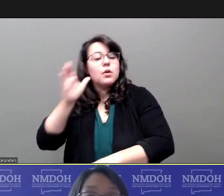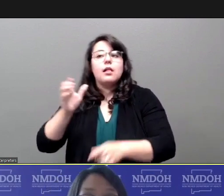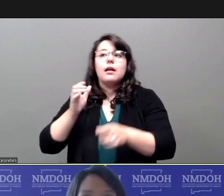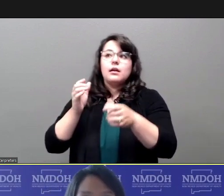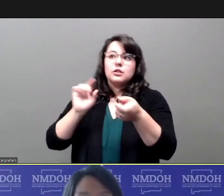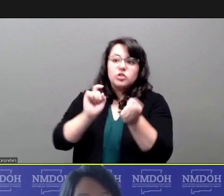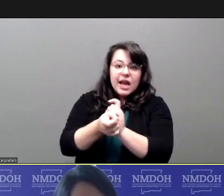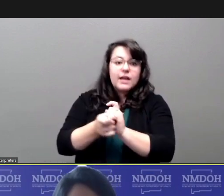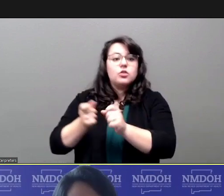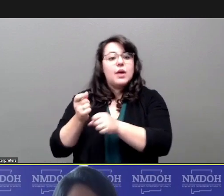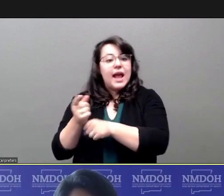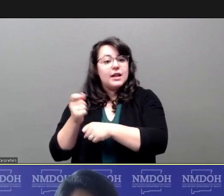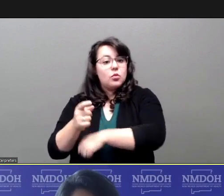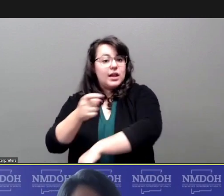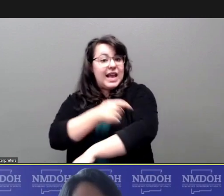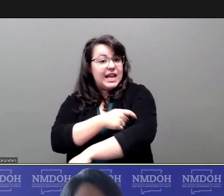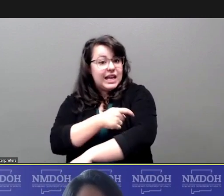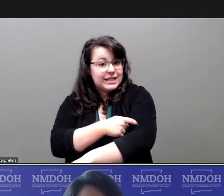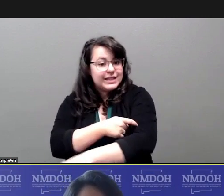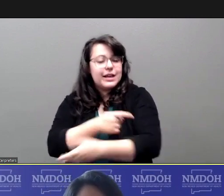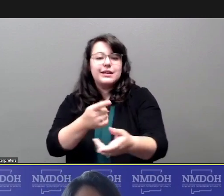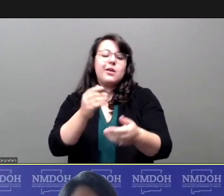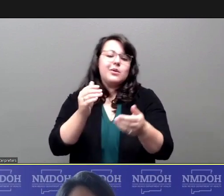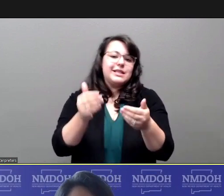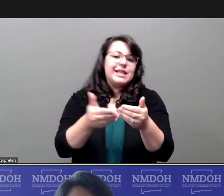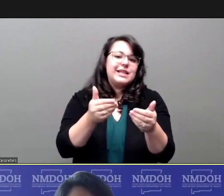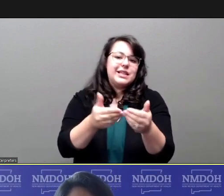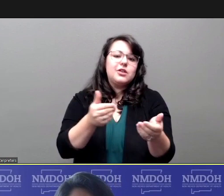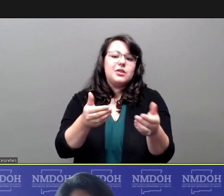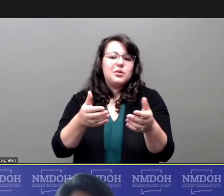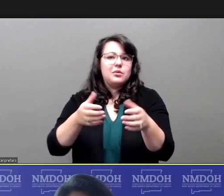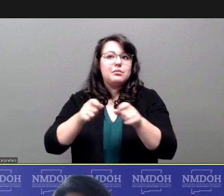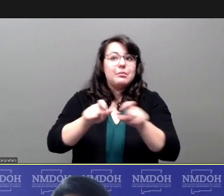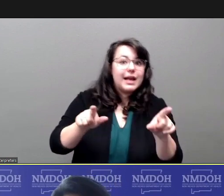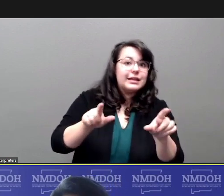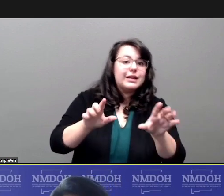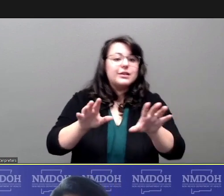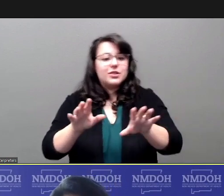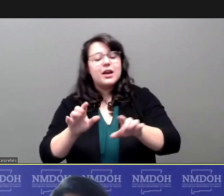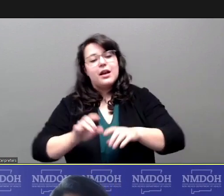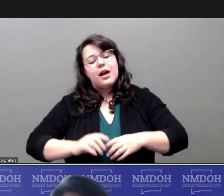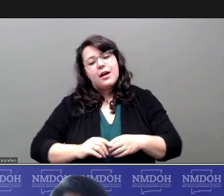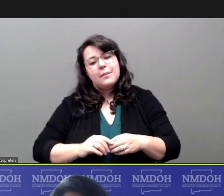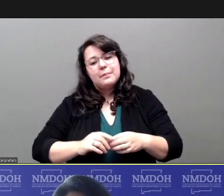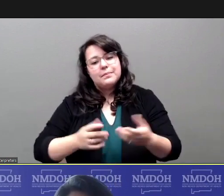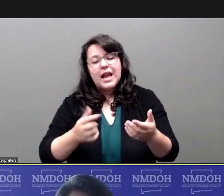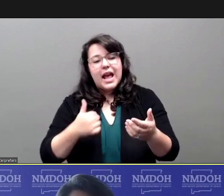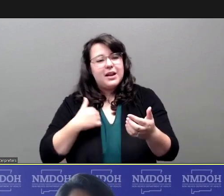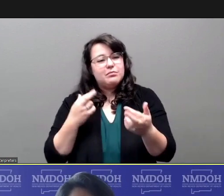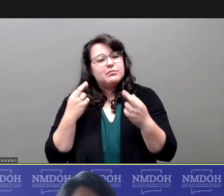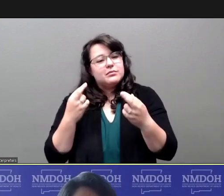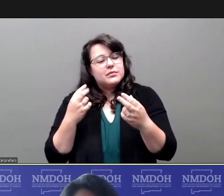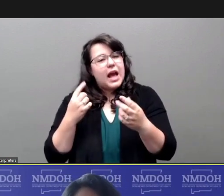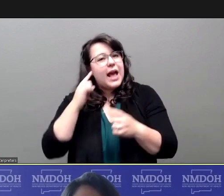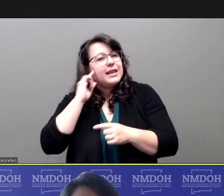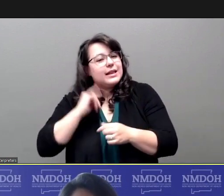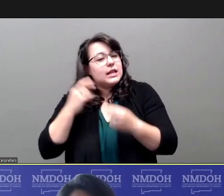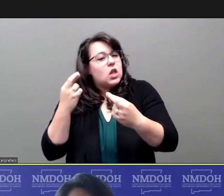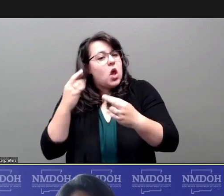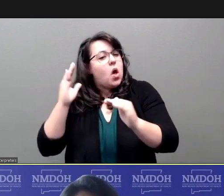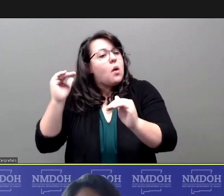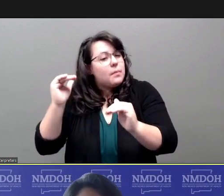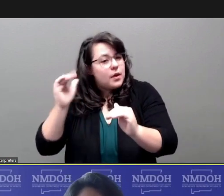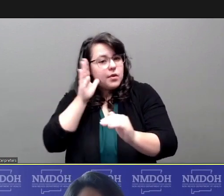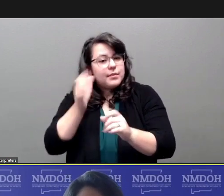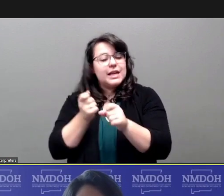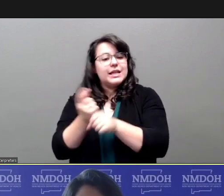so it's easier to message, but that I think that's really the hope, is that it would be a yearly thing, just like